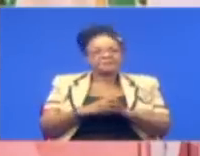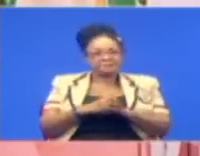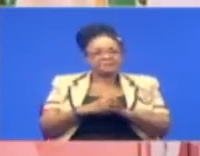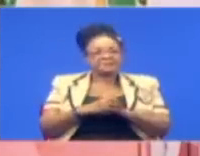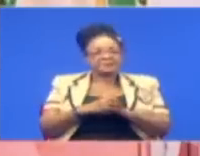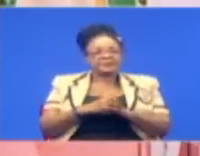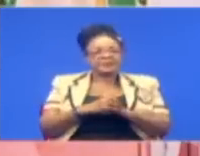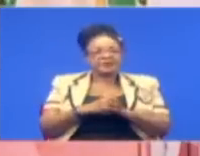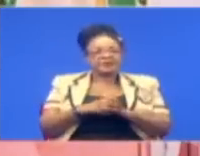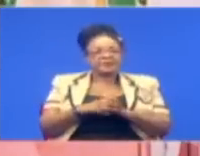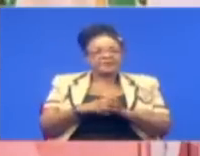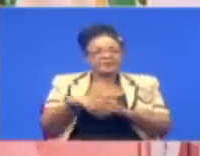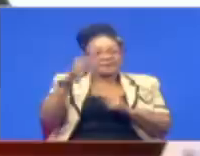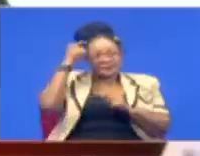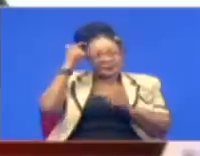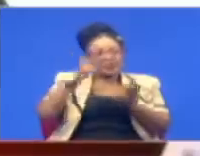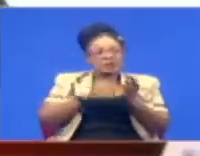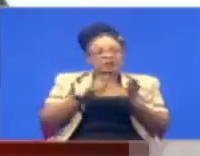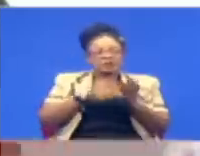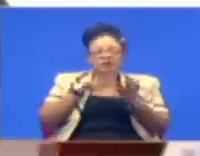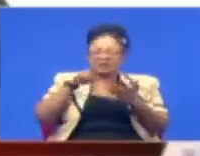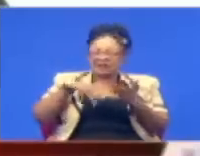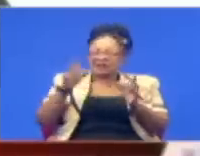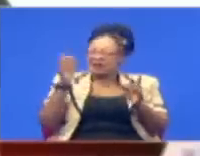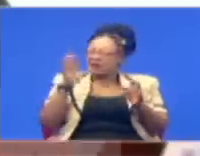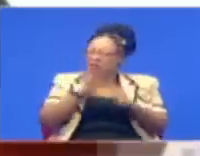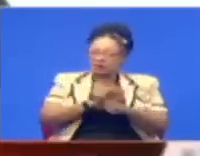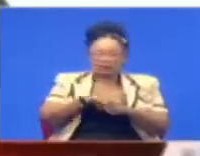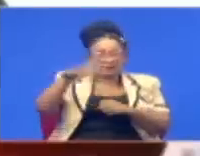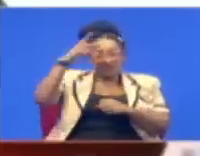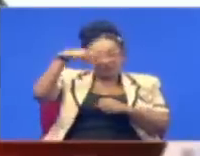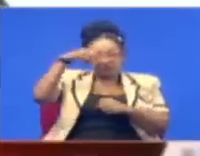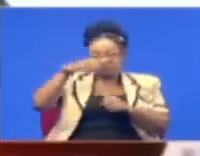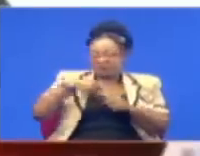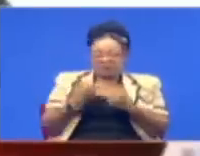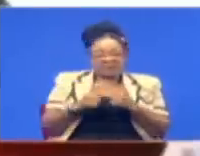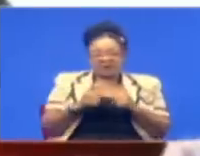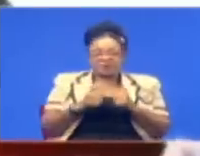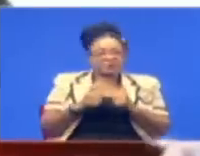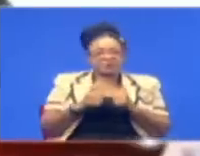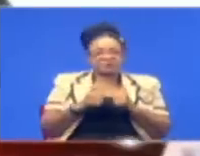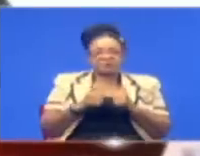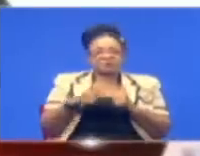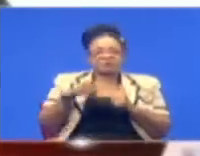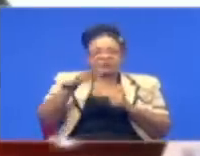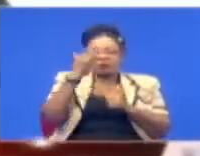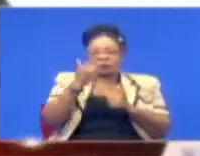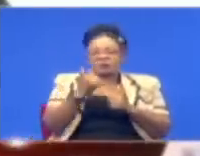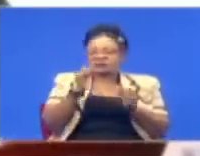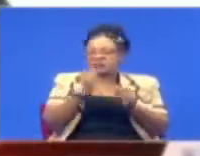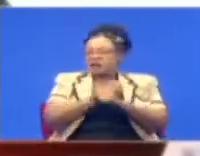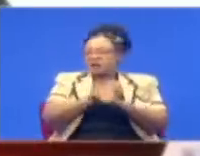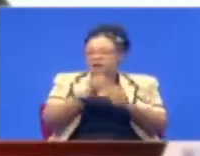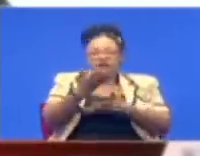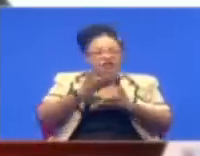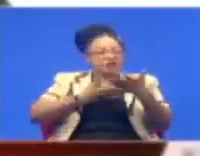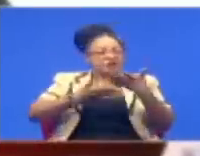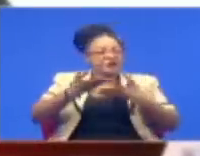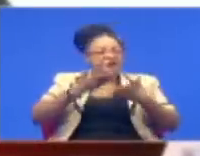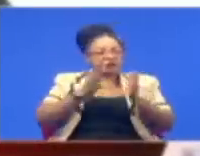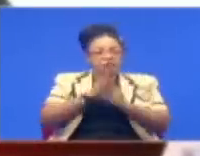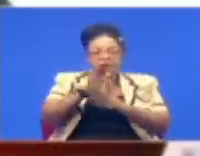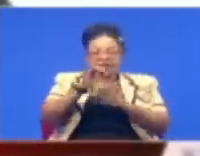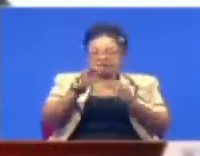note you have also read a lot of philosophy. I haven't. That's why I'm unable to engage with you at that level.